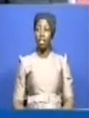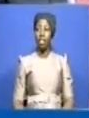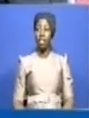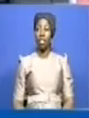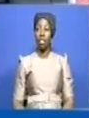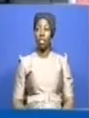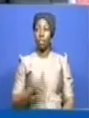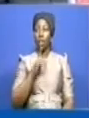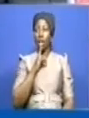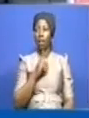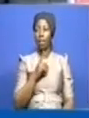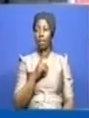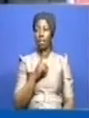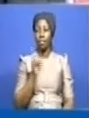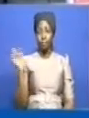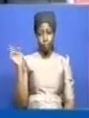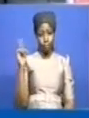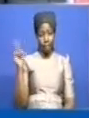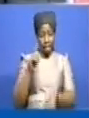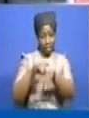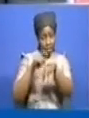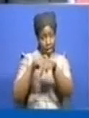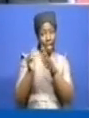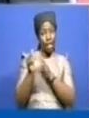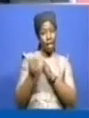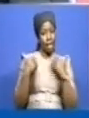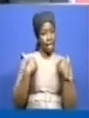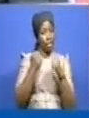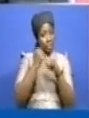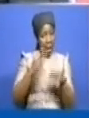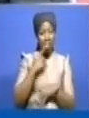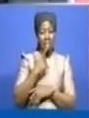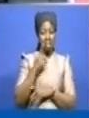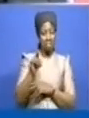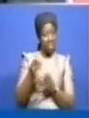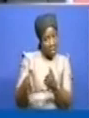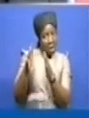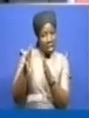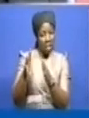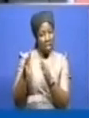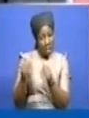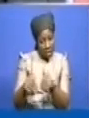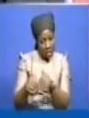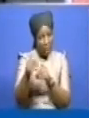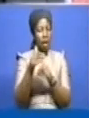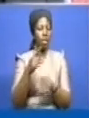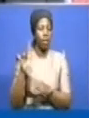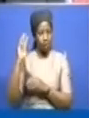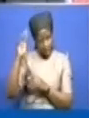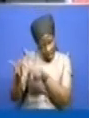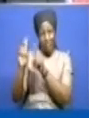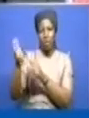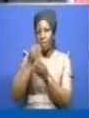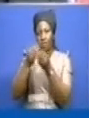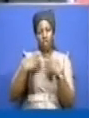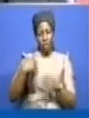Kwa hivyo, hawa wakituambia ya kwamba, this is the way, they will tell us. And we will follow, like I said, ours